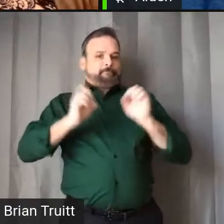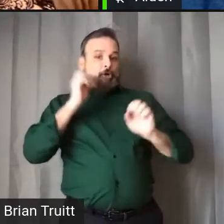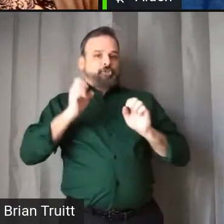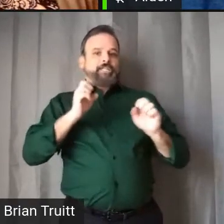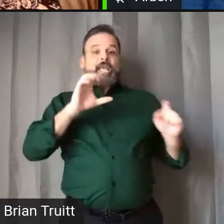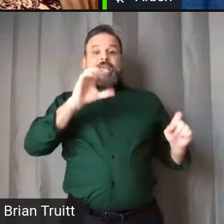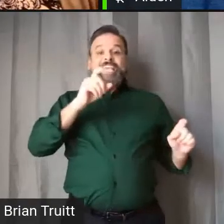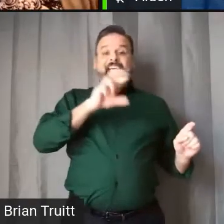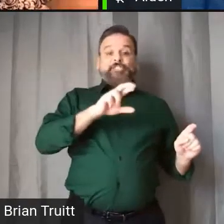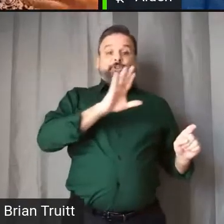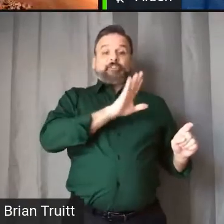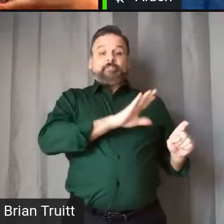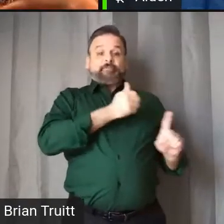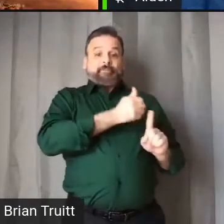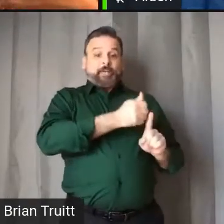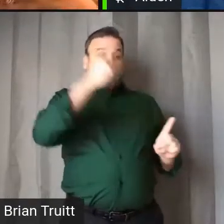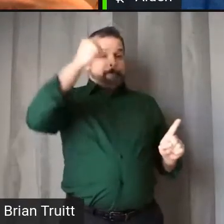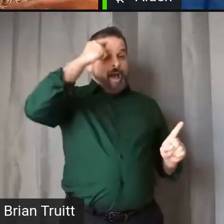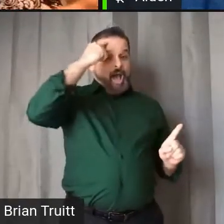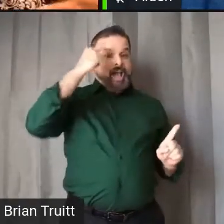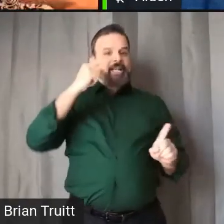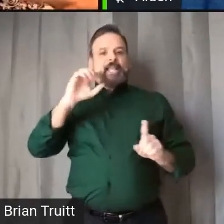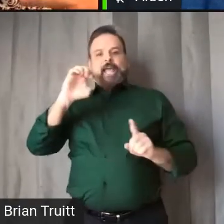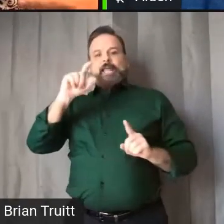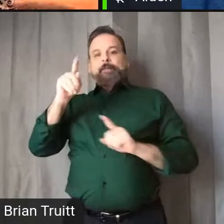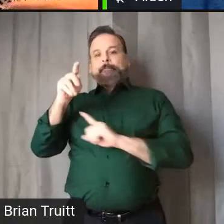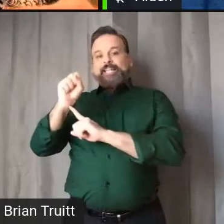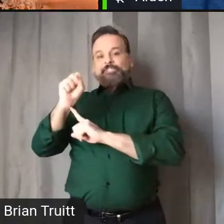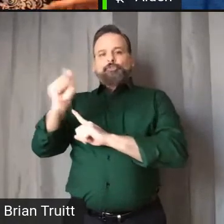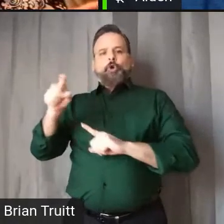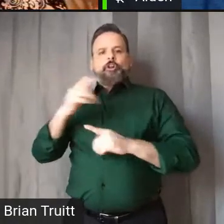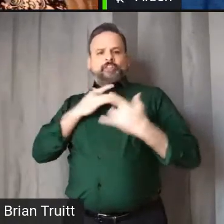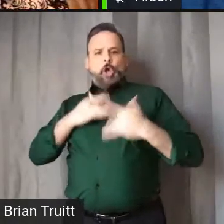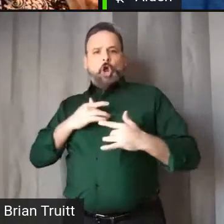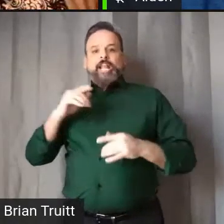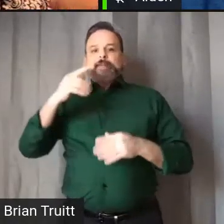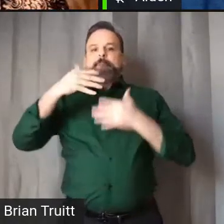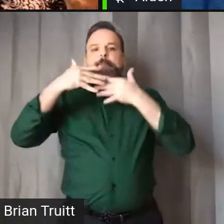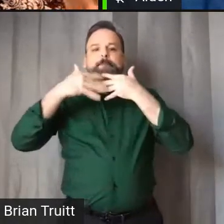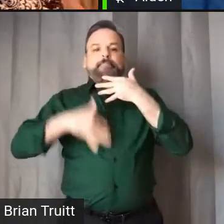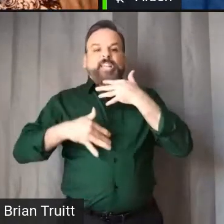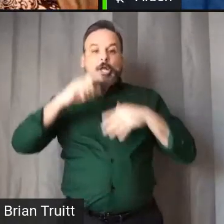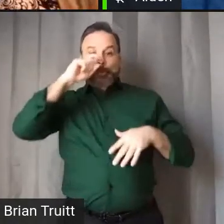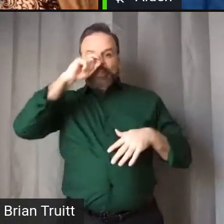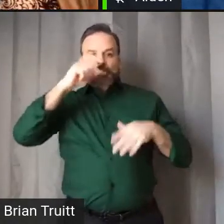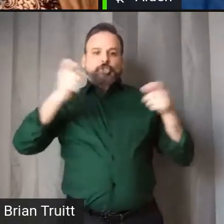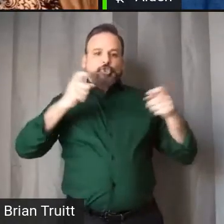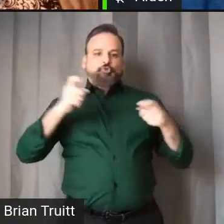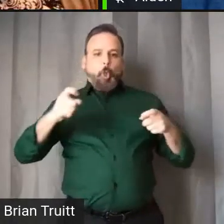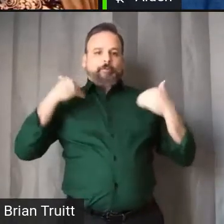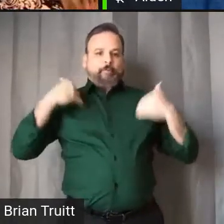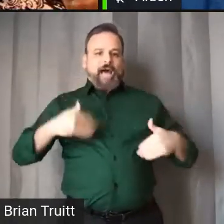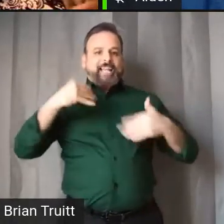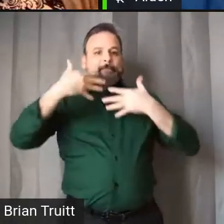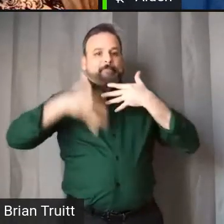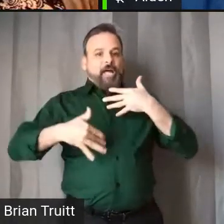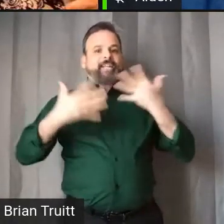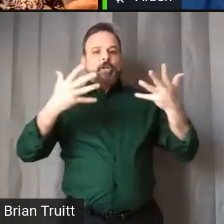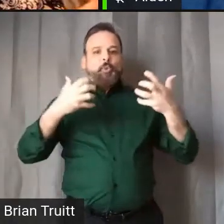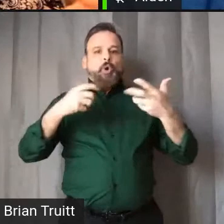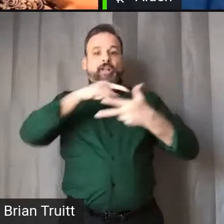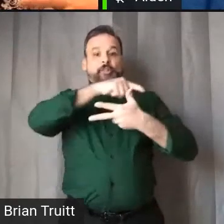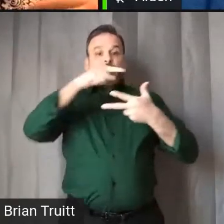the mind, elementals are kind of more the heart. And then I've got blood witches, which is very much control of the body and the blood. So I really wanted to bring all those kind